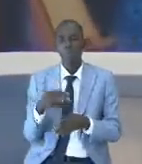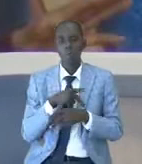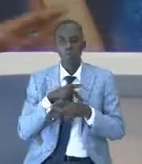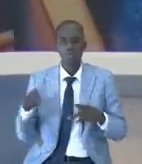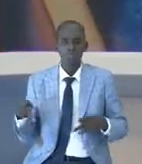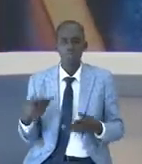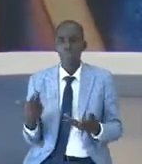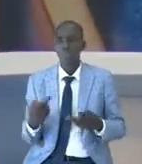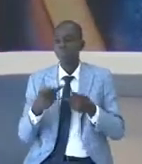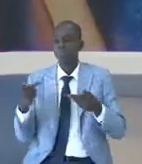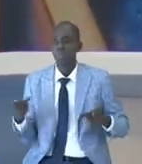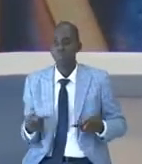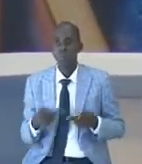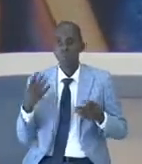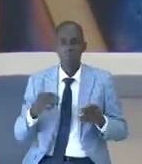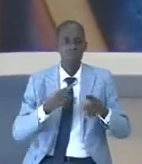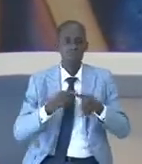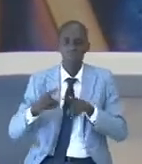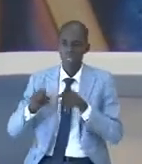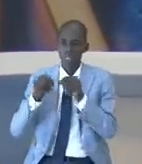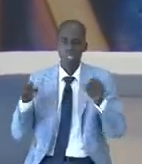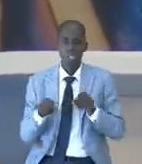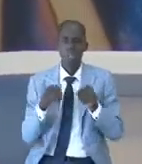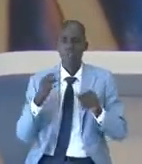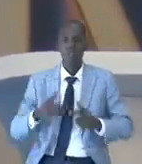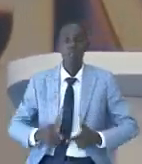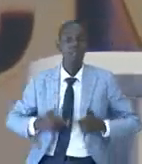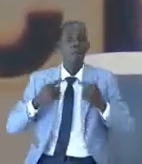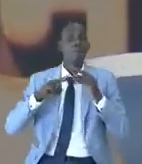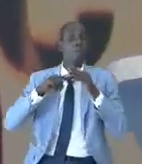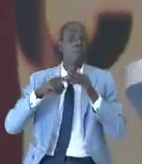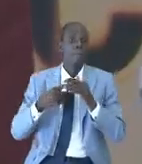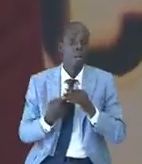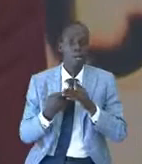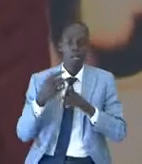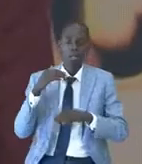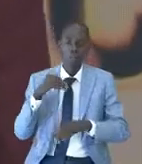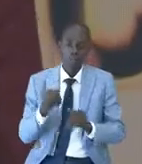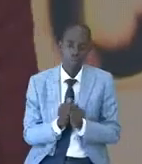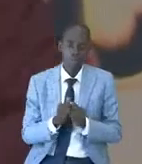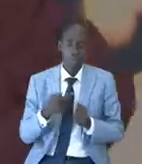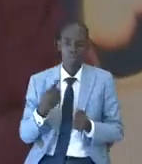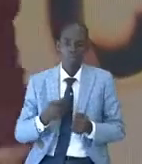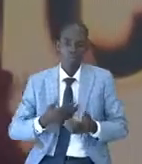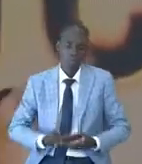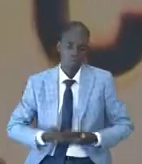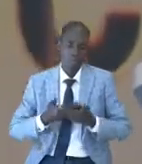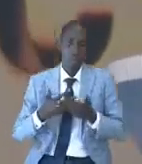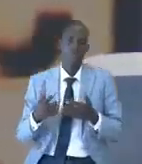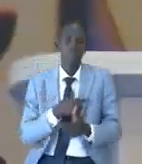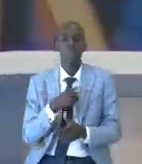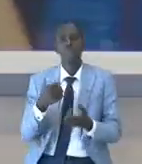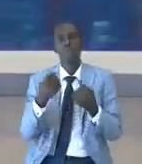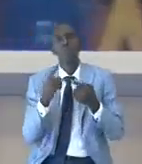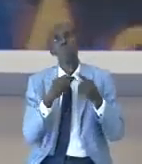of all the various areas of life begin with the birth. You come to the Lord